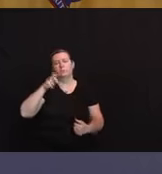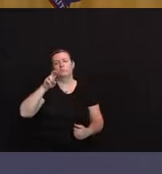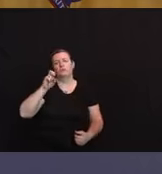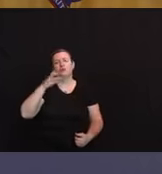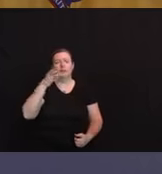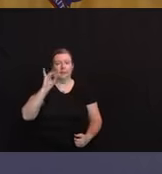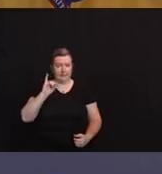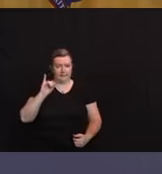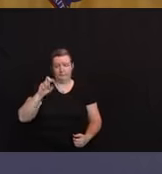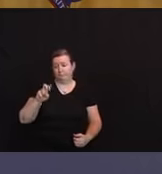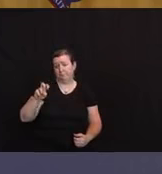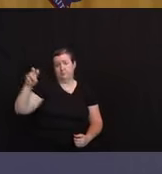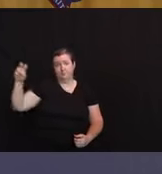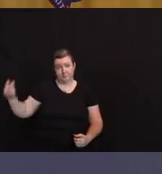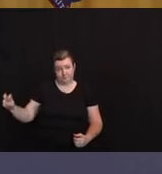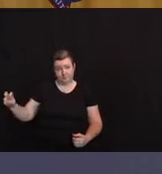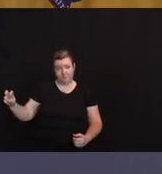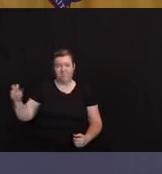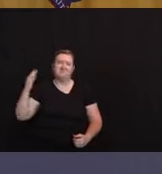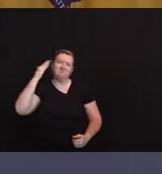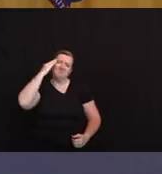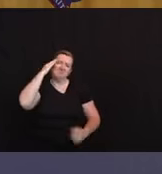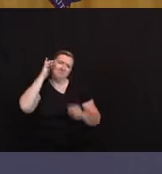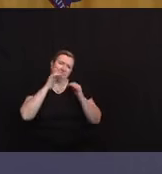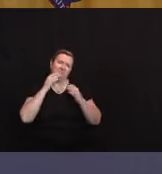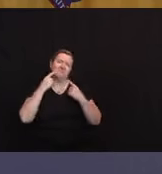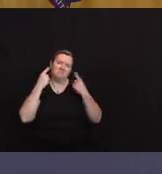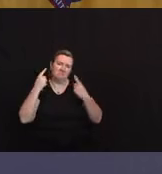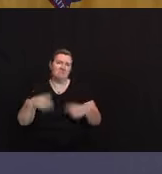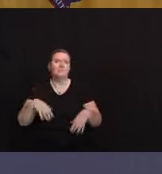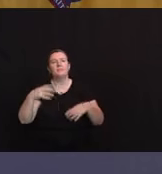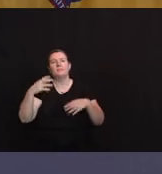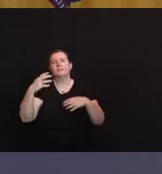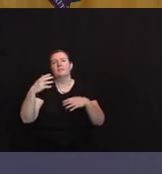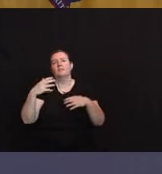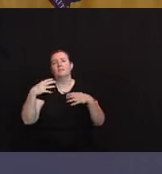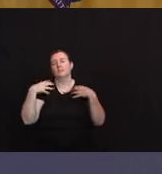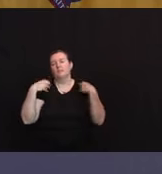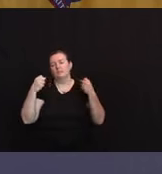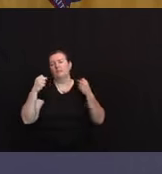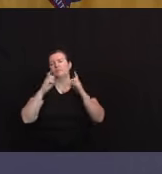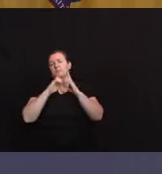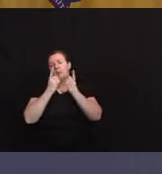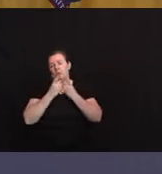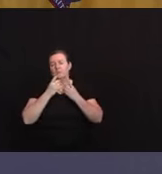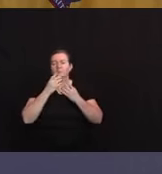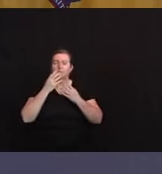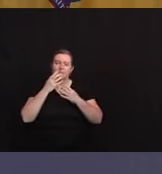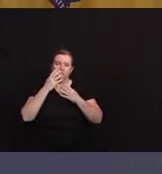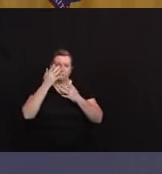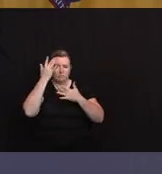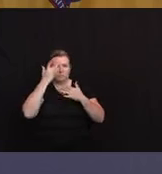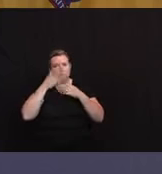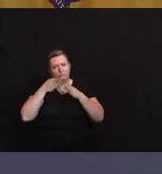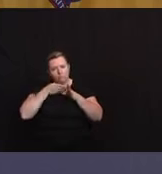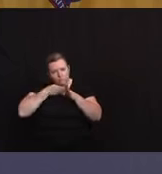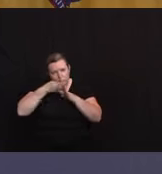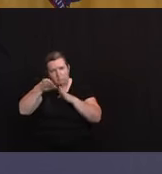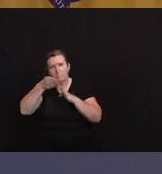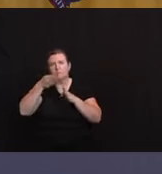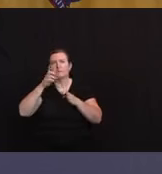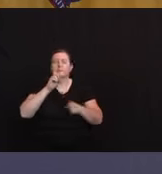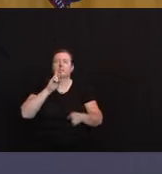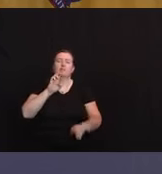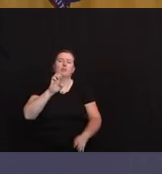her right, another familiar face, the Department of Health's Communicable Disease Service Medical Director, Dr. Ed